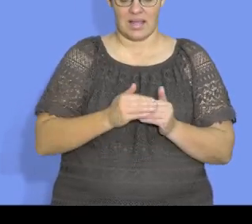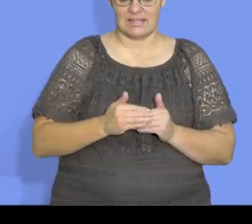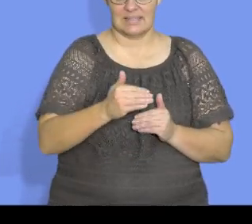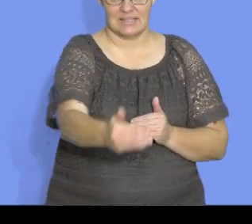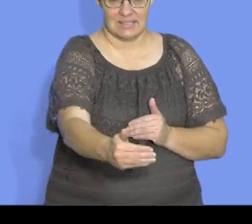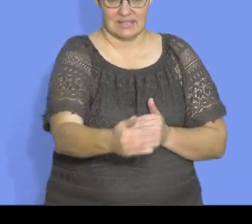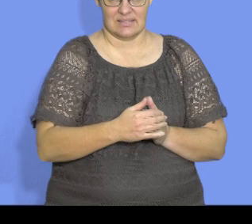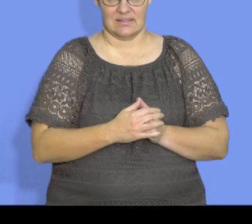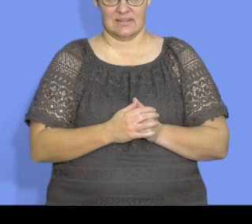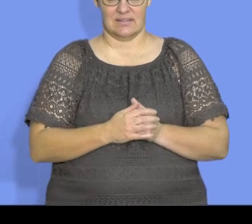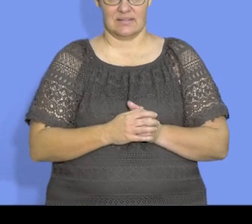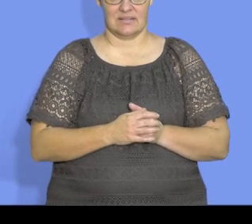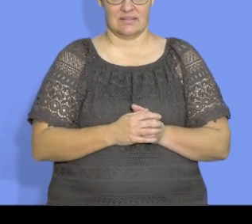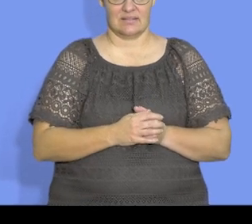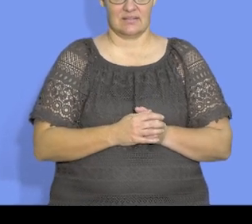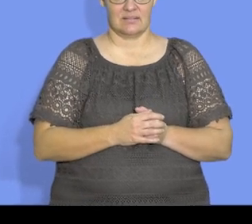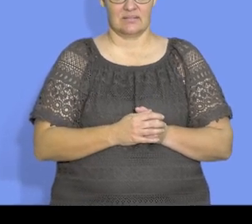y stands for distance.